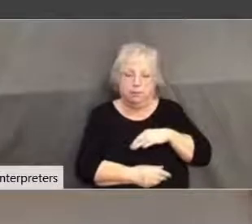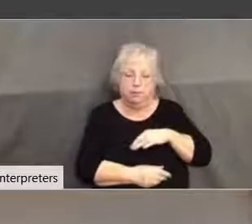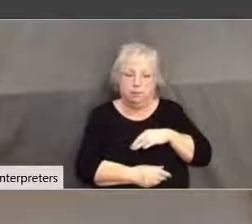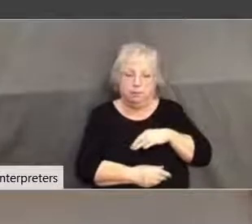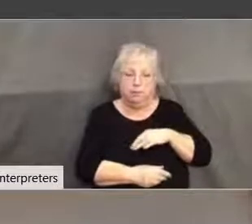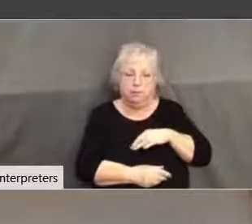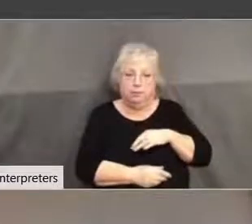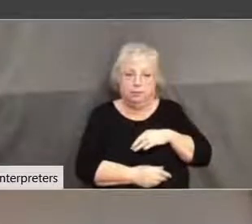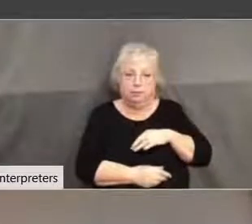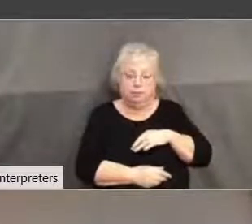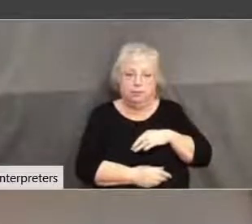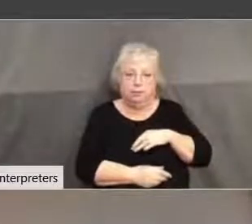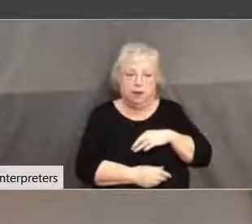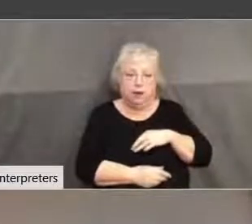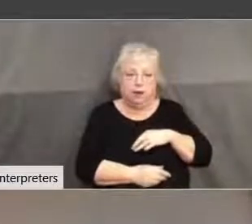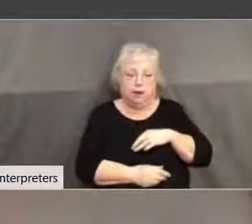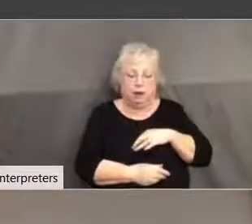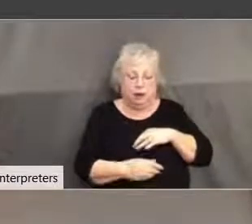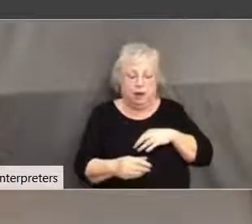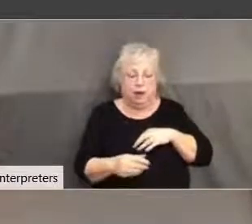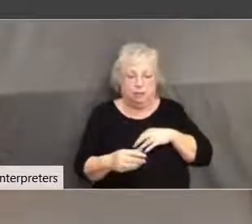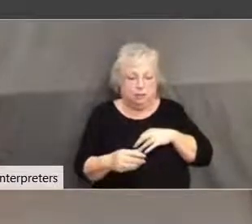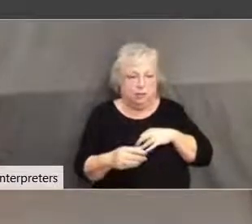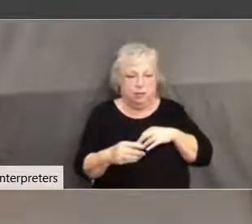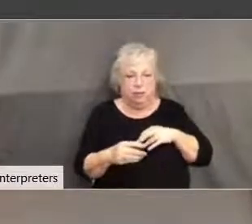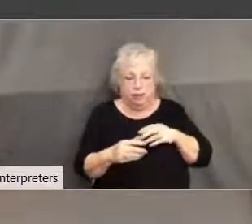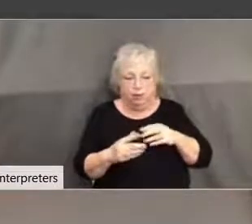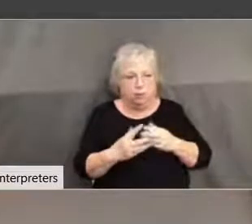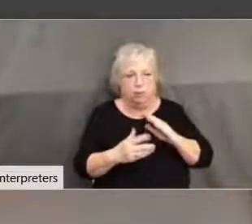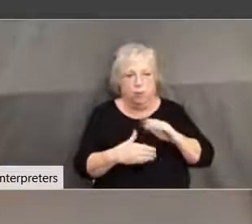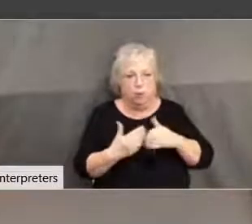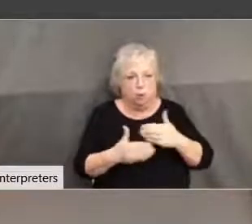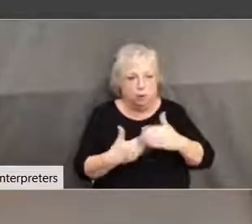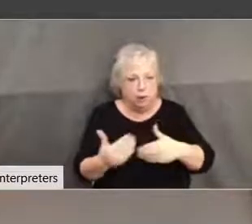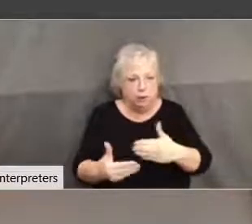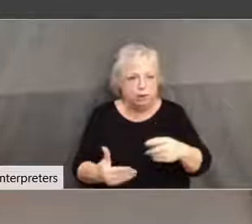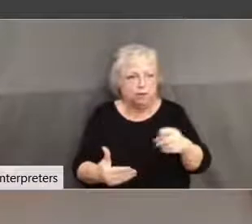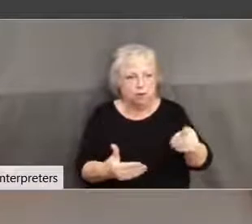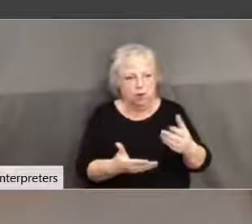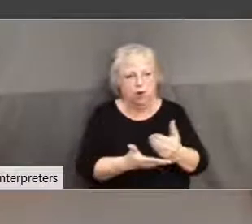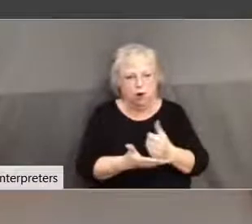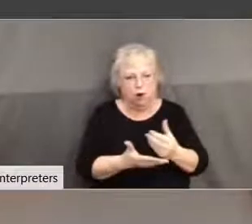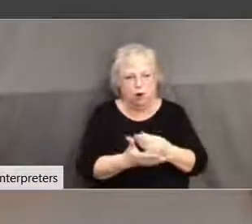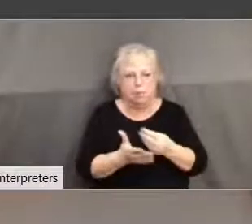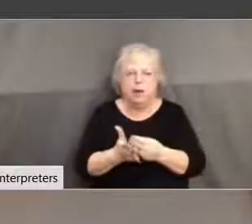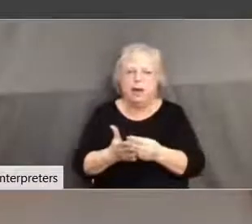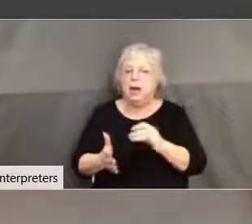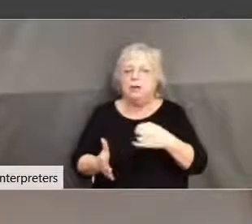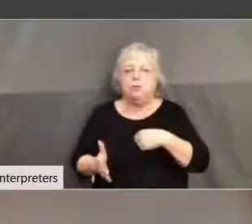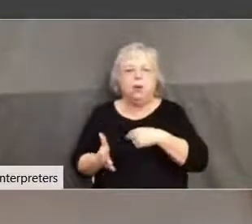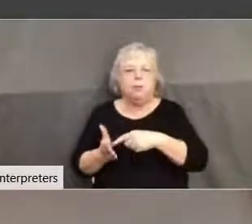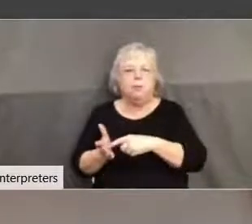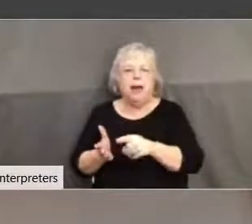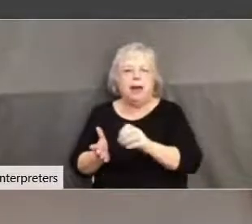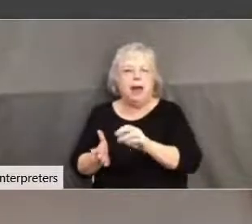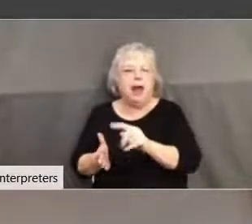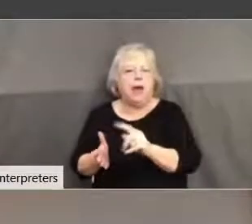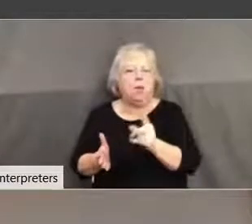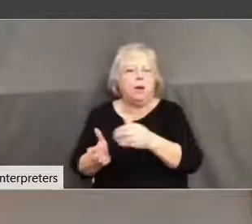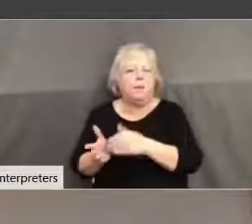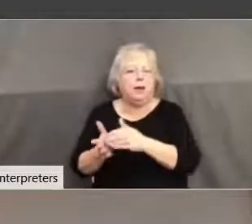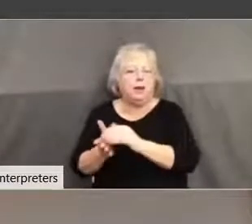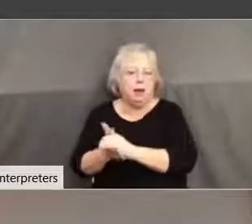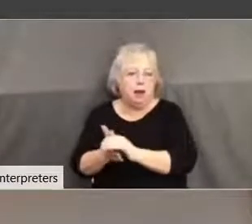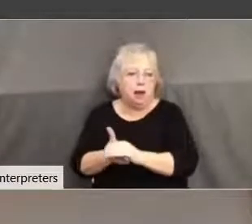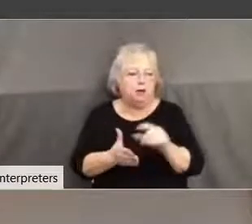in the whole process. So they're making money. If we paid out $1 million and we billed $1 million, they're still making money